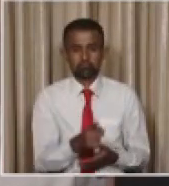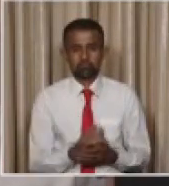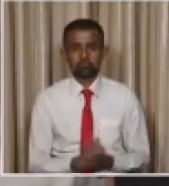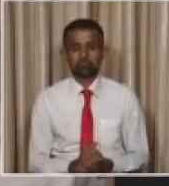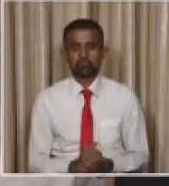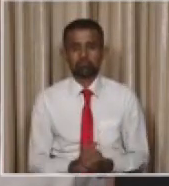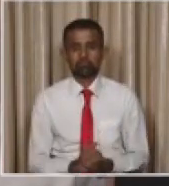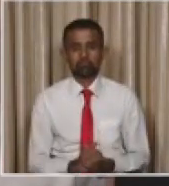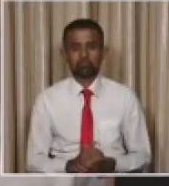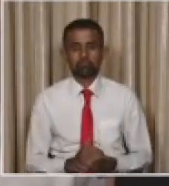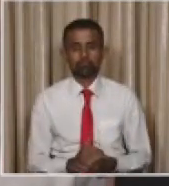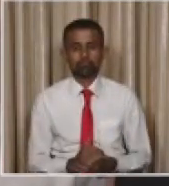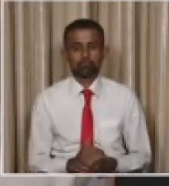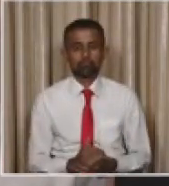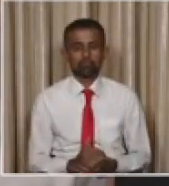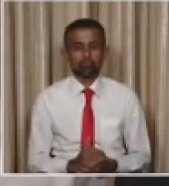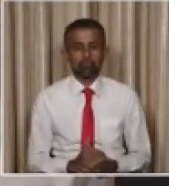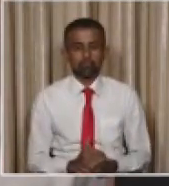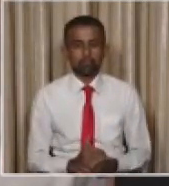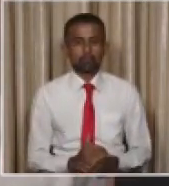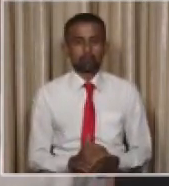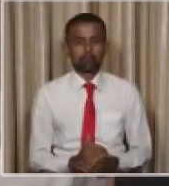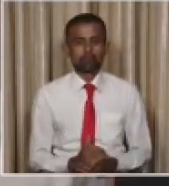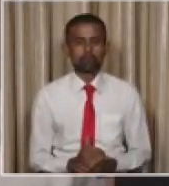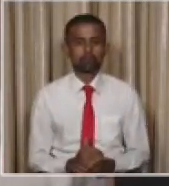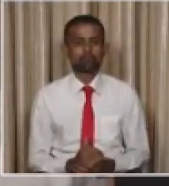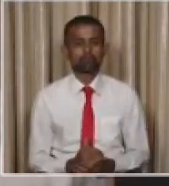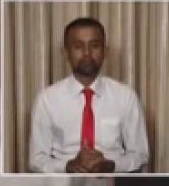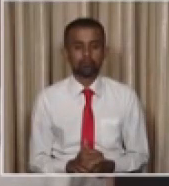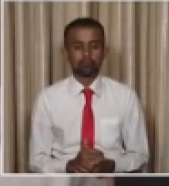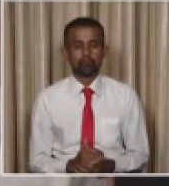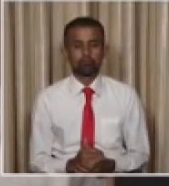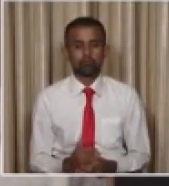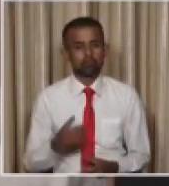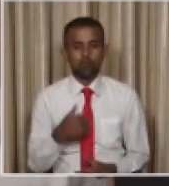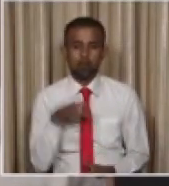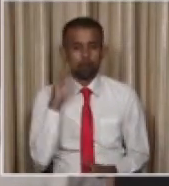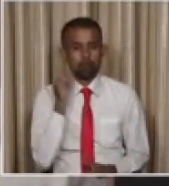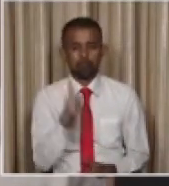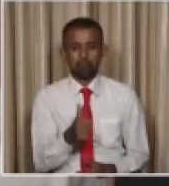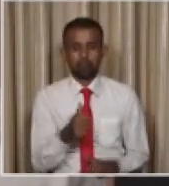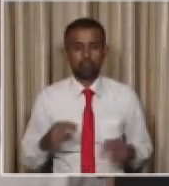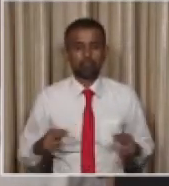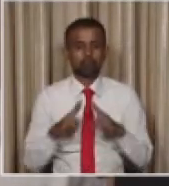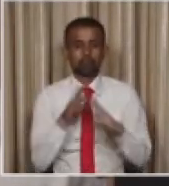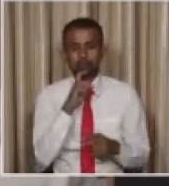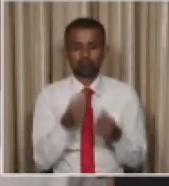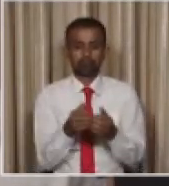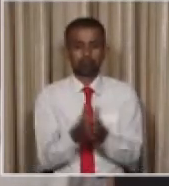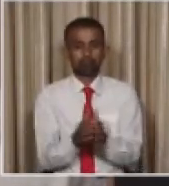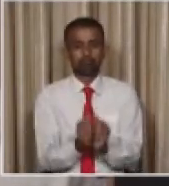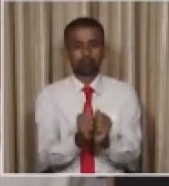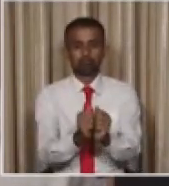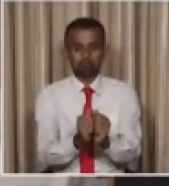the Supreme Court to ensure independence of the court is even further strengthened. That's all that we have